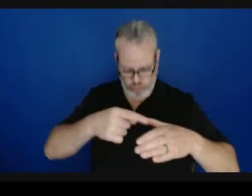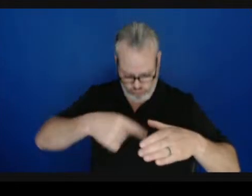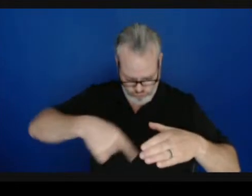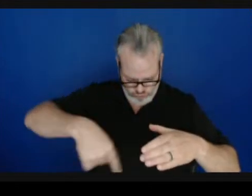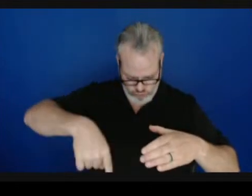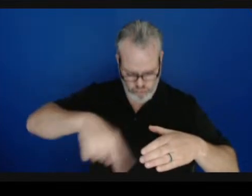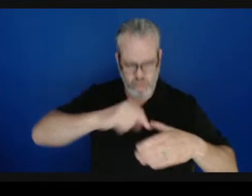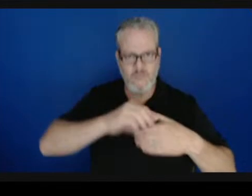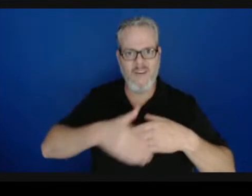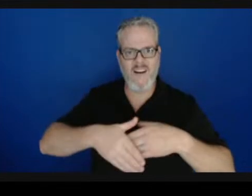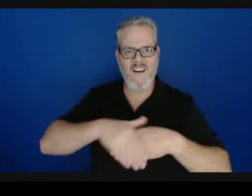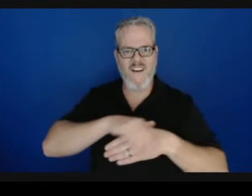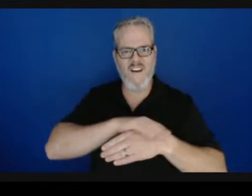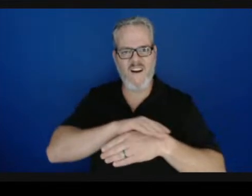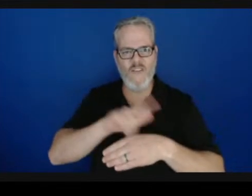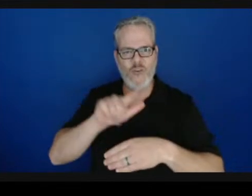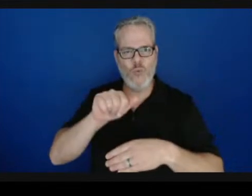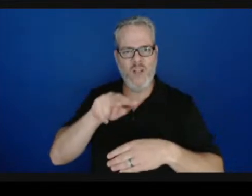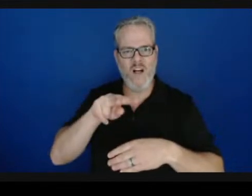and that's